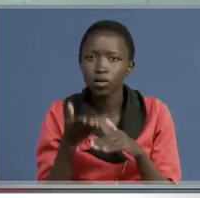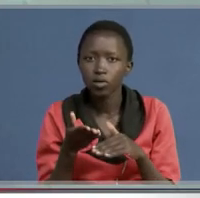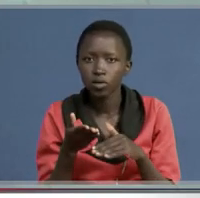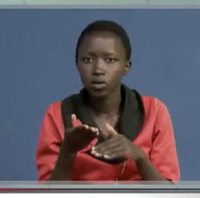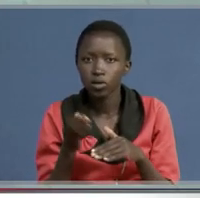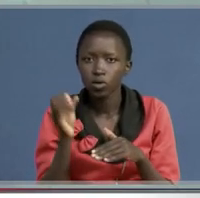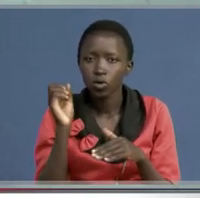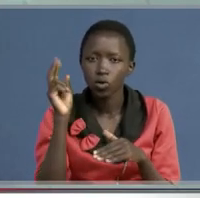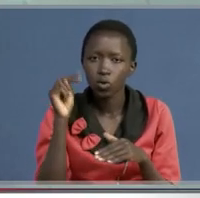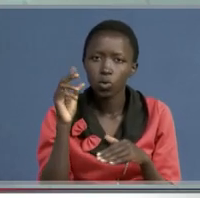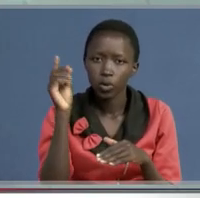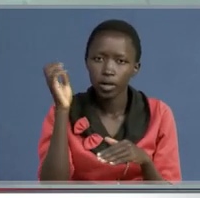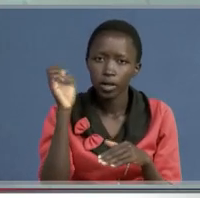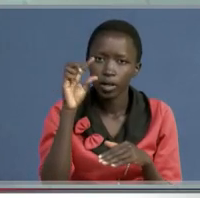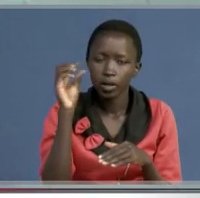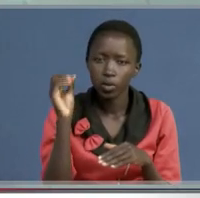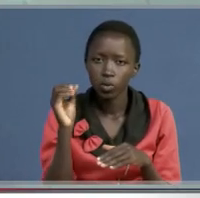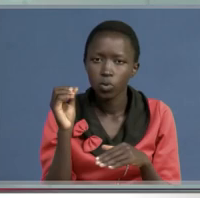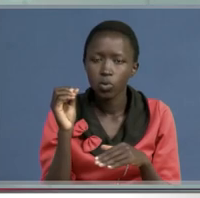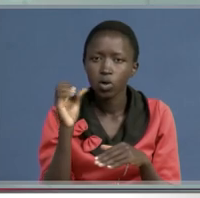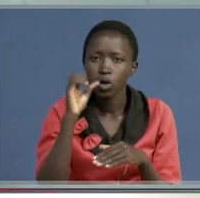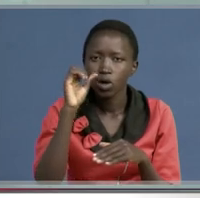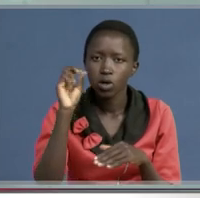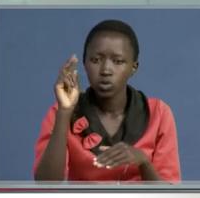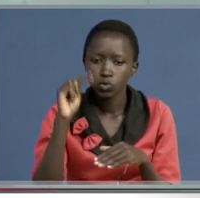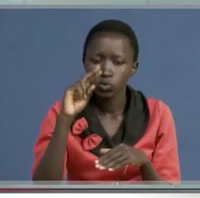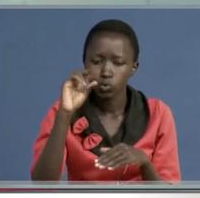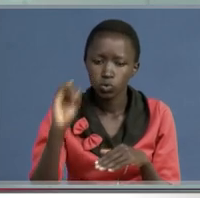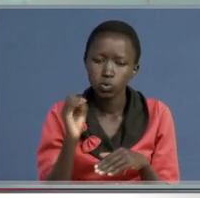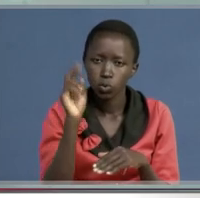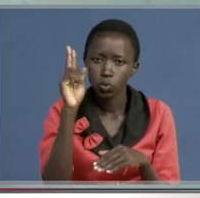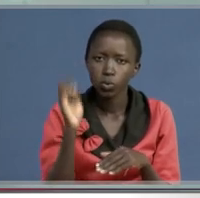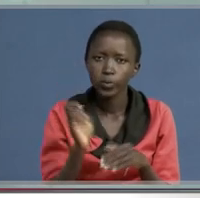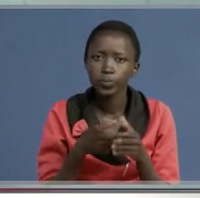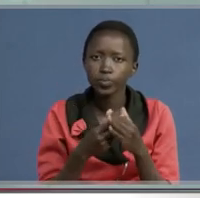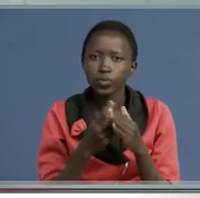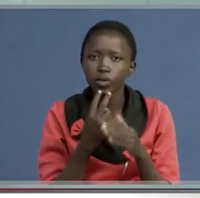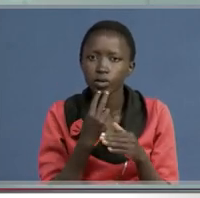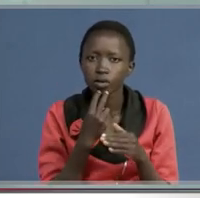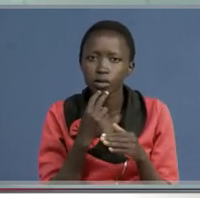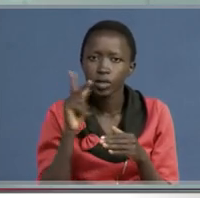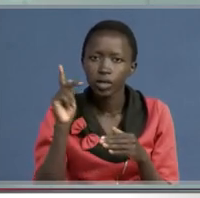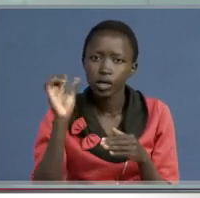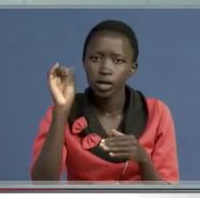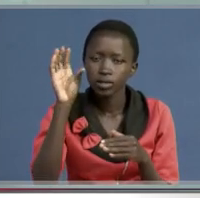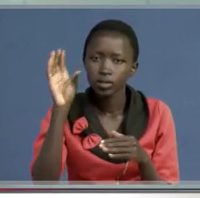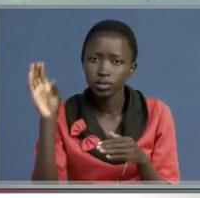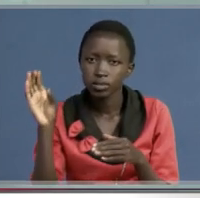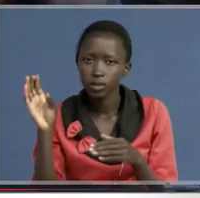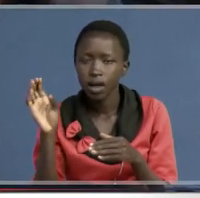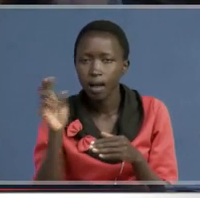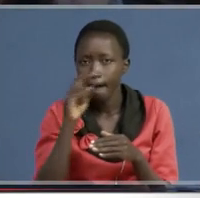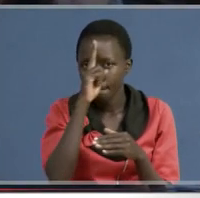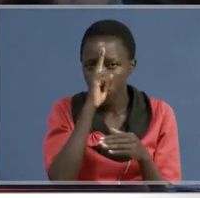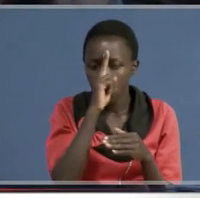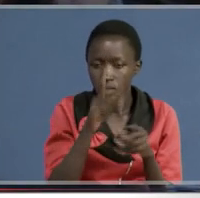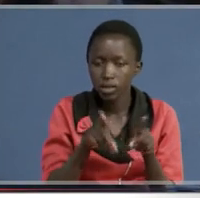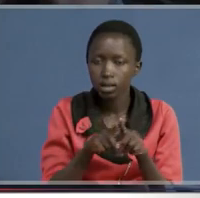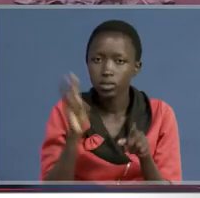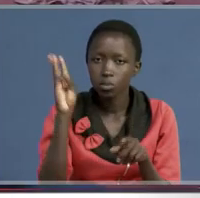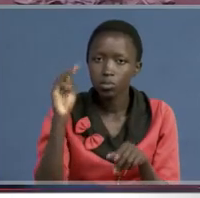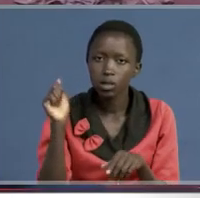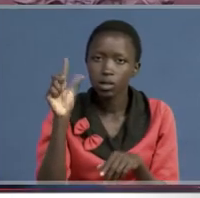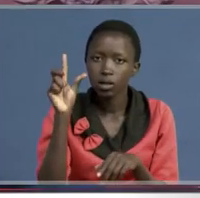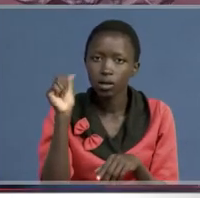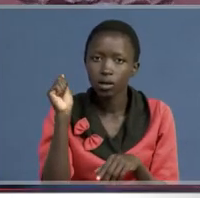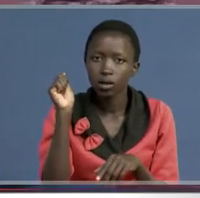Stamford Ondego, and Alex Njue were arrested on Tuesday and taken to KICC police station. According to Malala